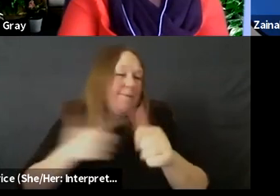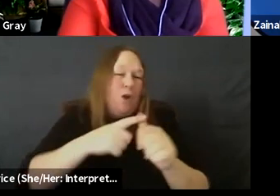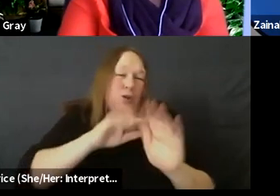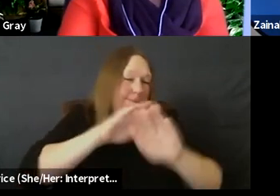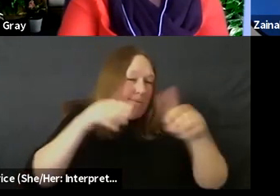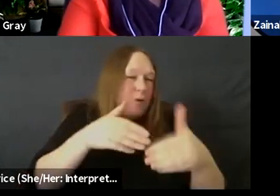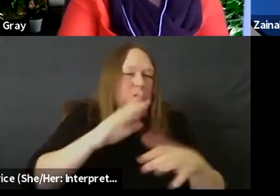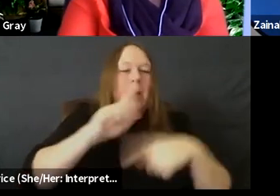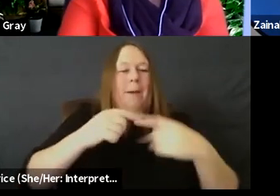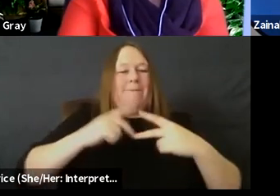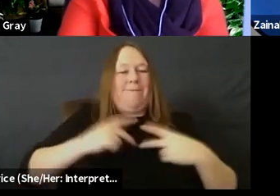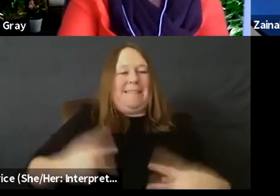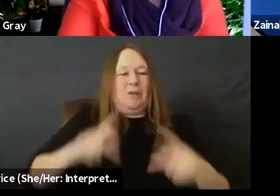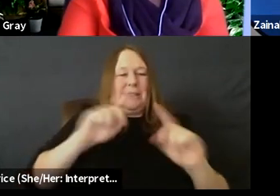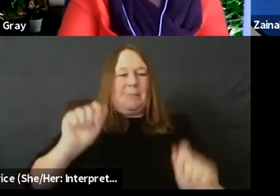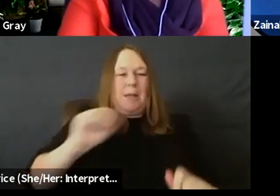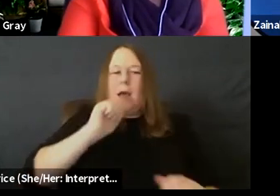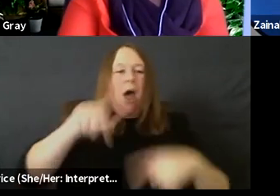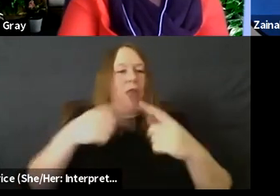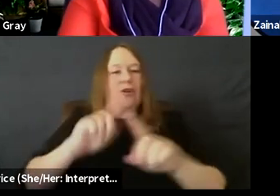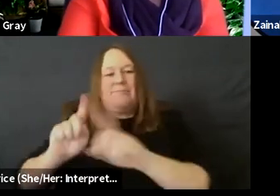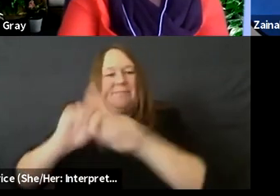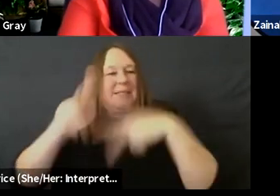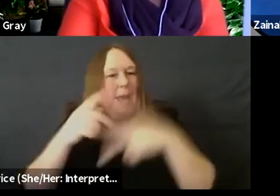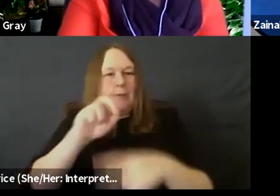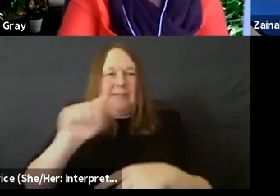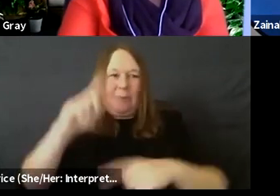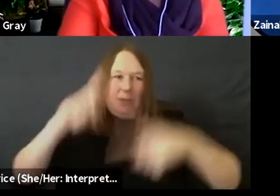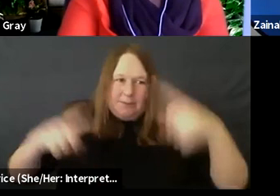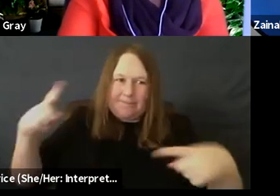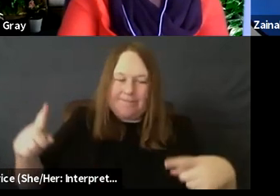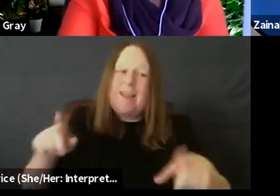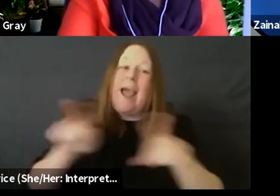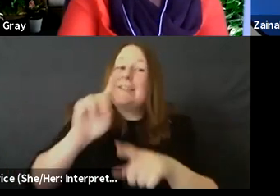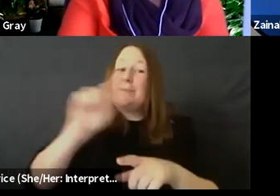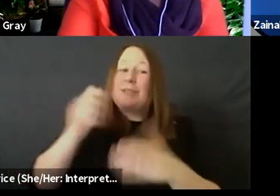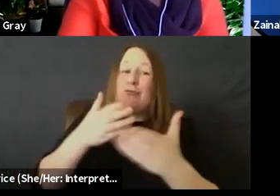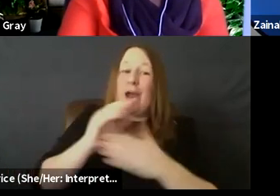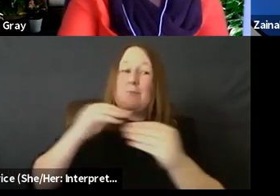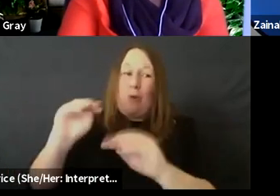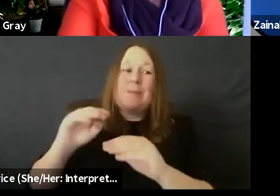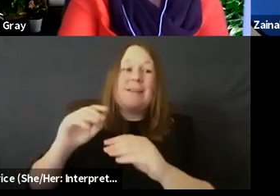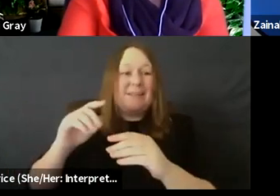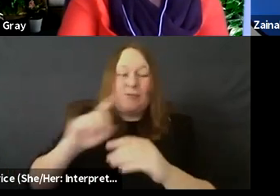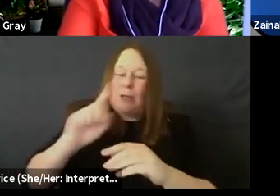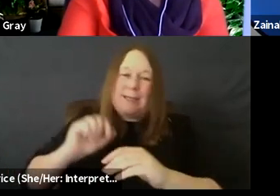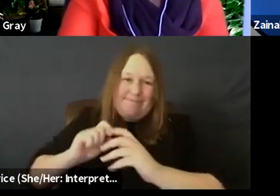more on physical disability and not other kinds of disabilities. So as the disability rights movement has